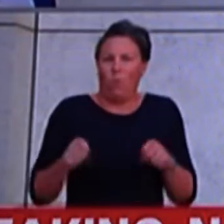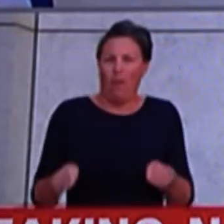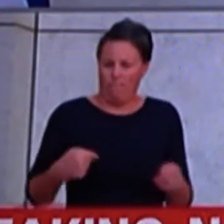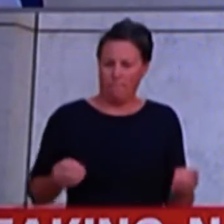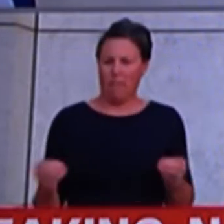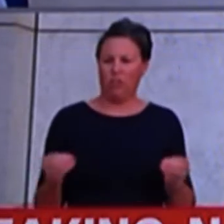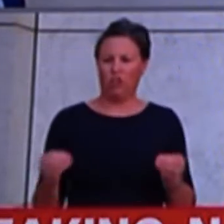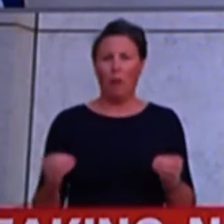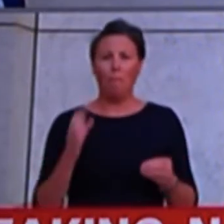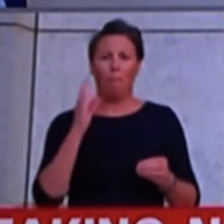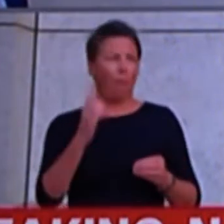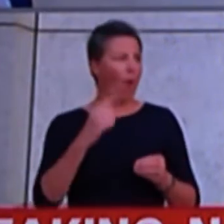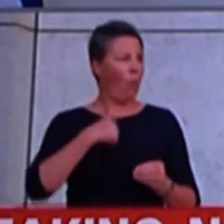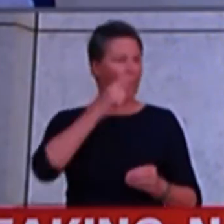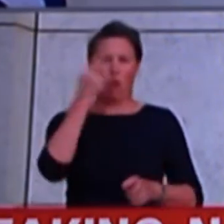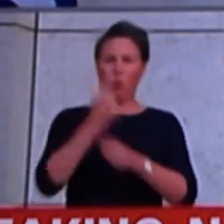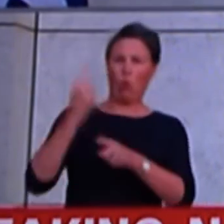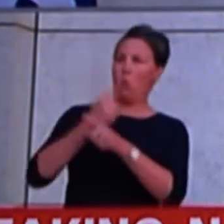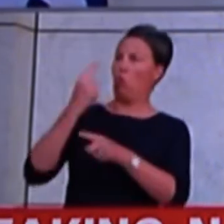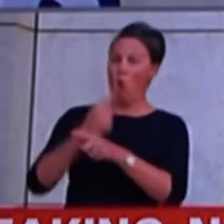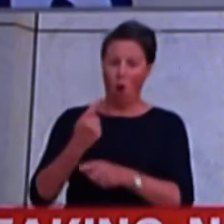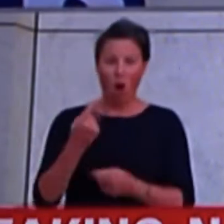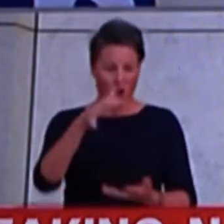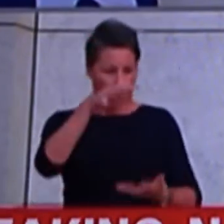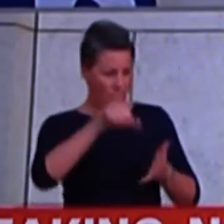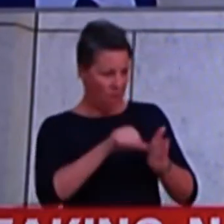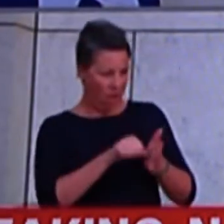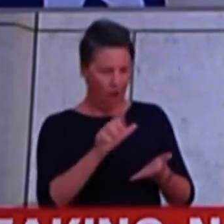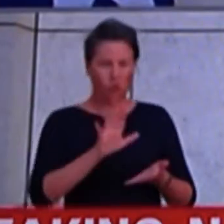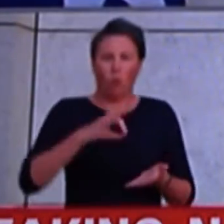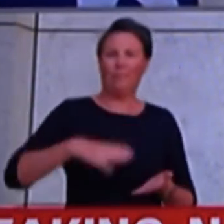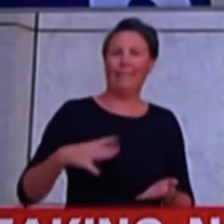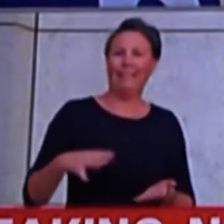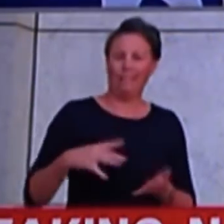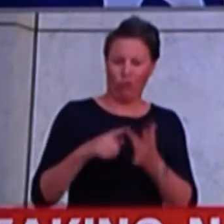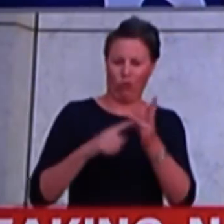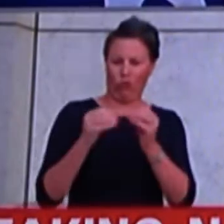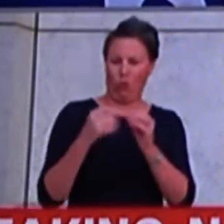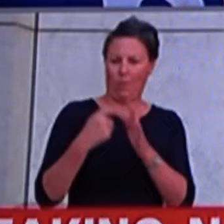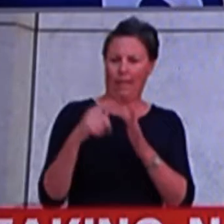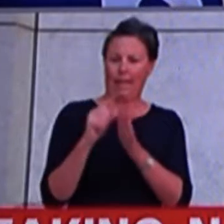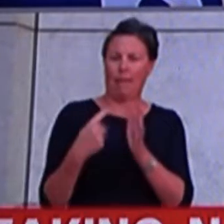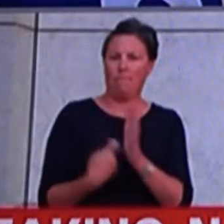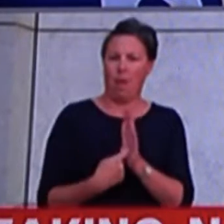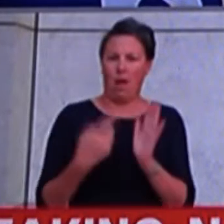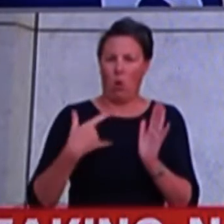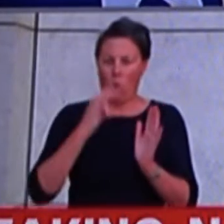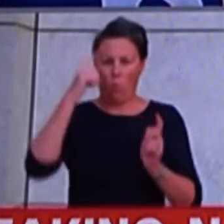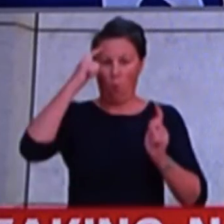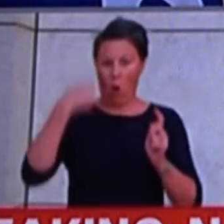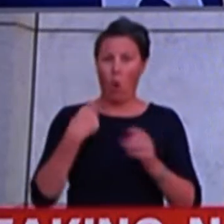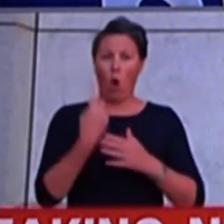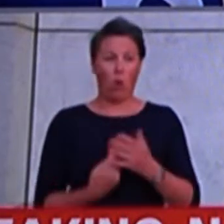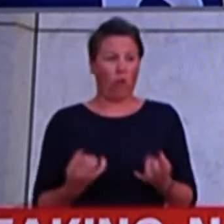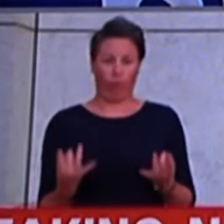still a long way, I think, from knowing the full extent of all of these costs. What we've always been prepared to do, though, is meet them.